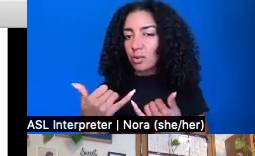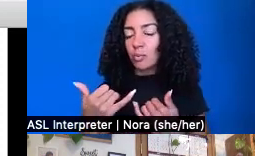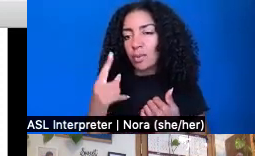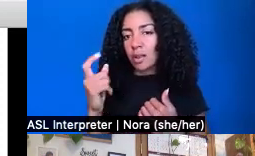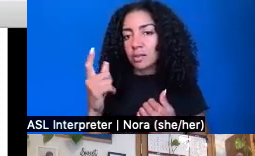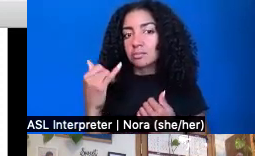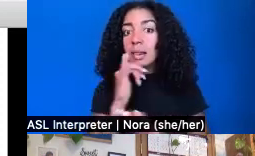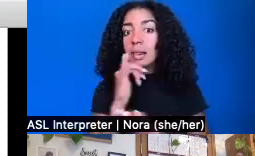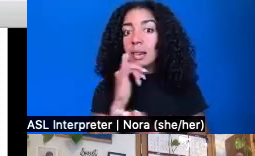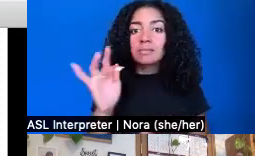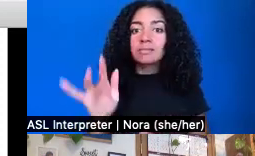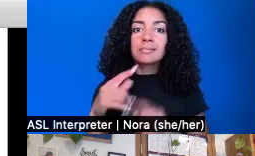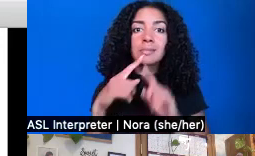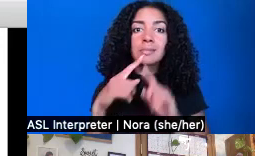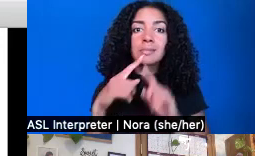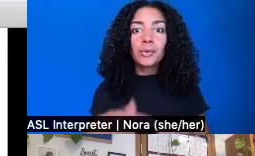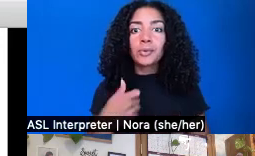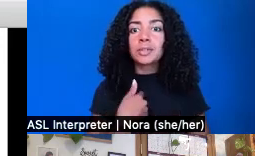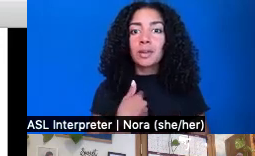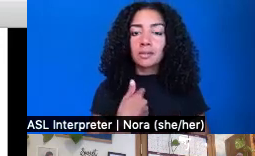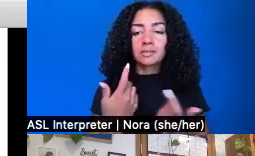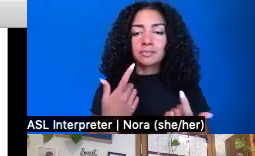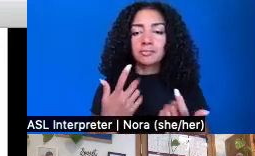Sometimes we accidentally unmute ourselves.